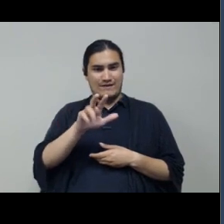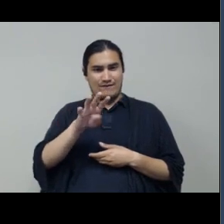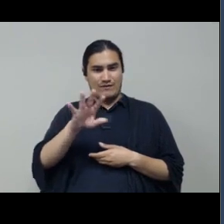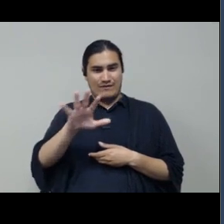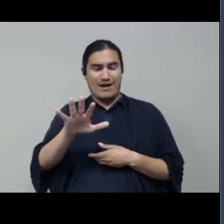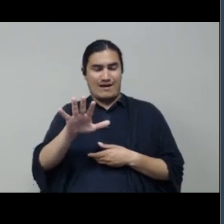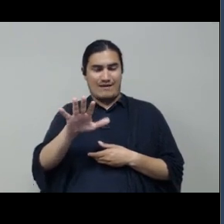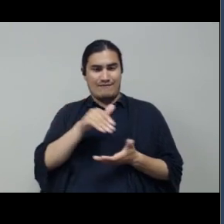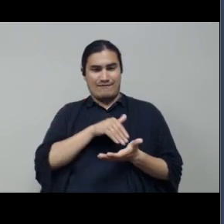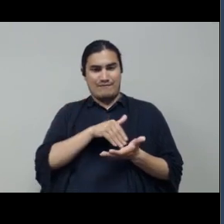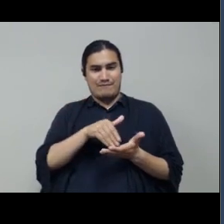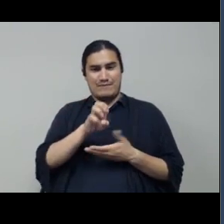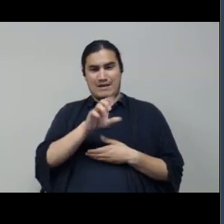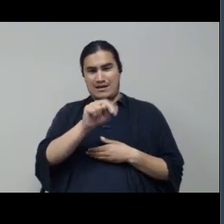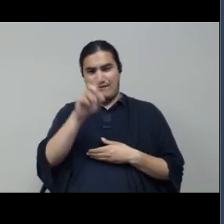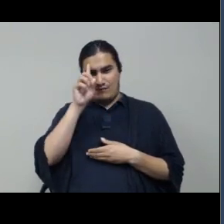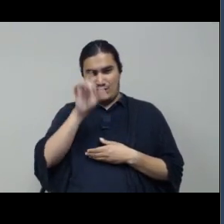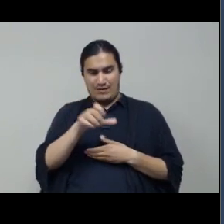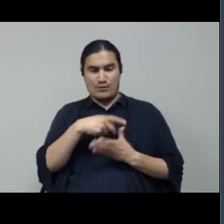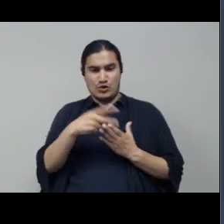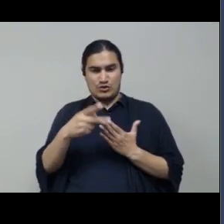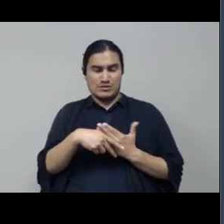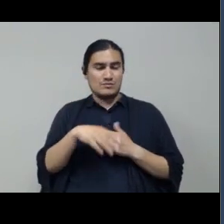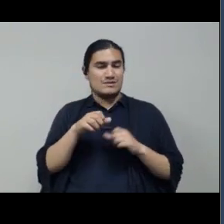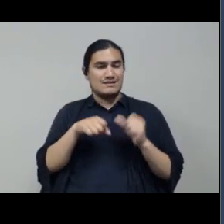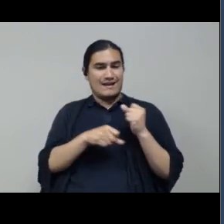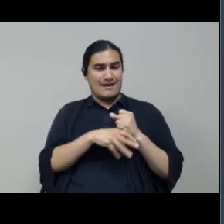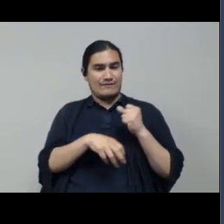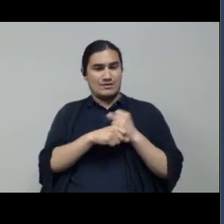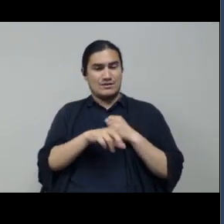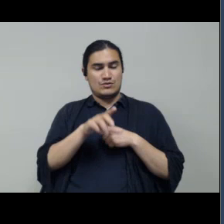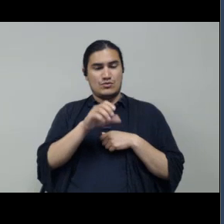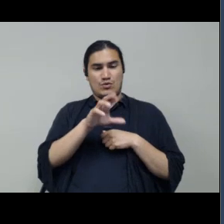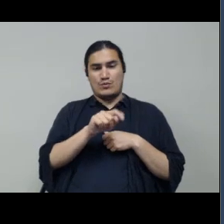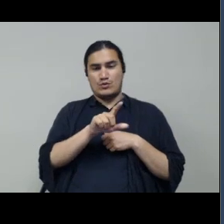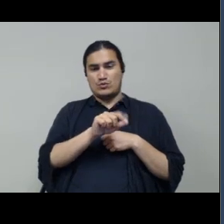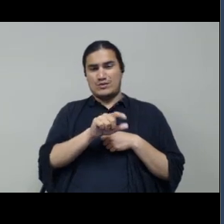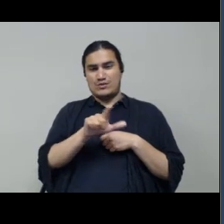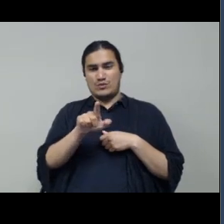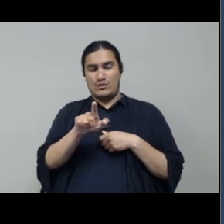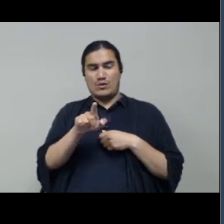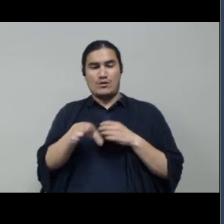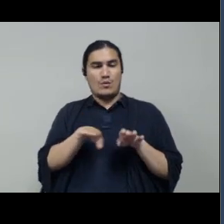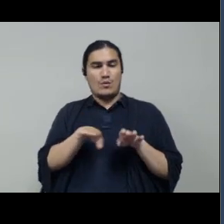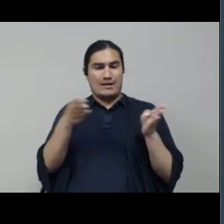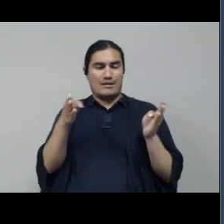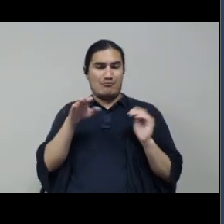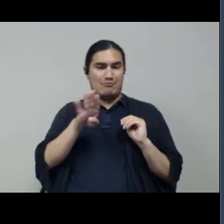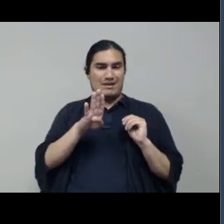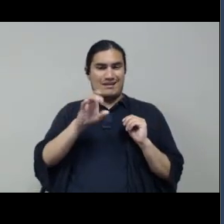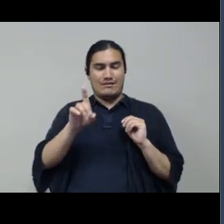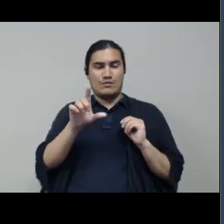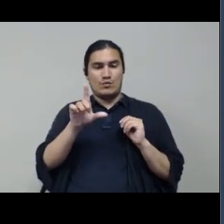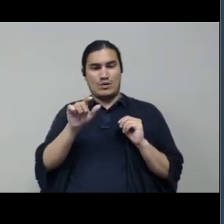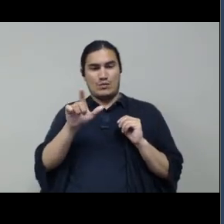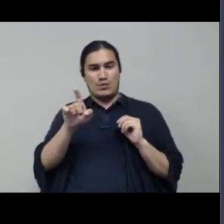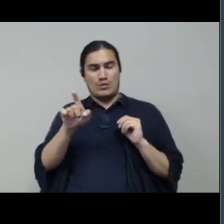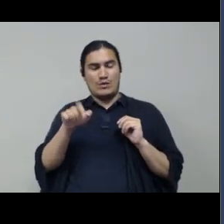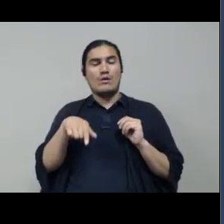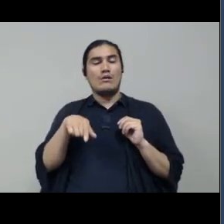project. This project was advertised in October of 2021 with a bid opening in November of 21. The project received